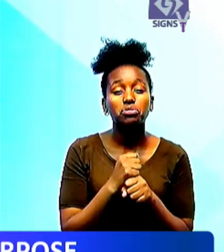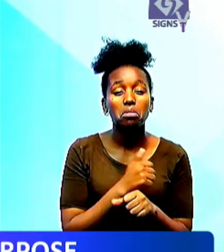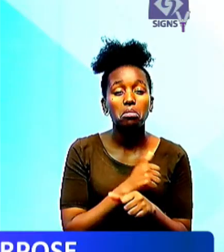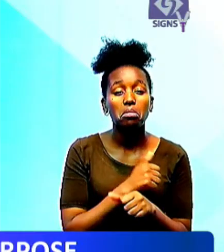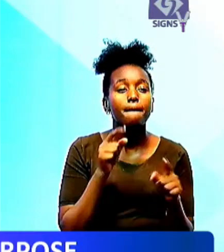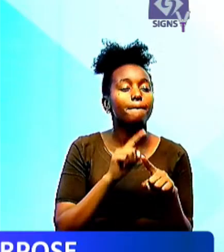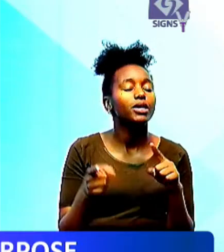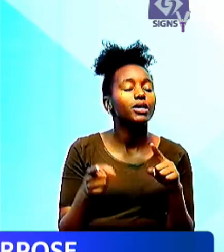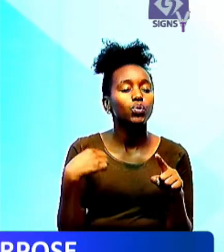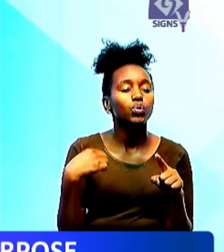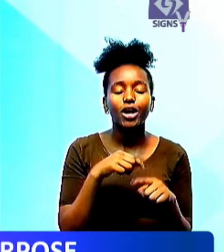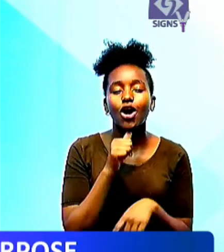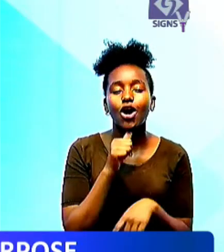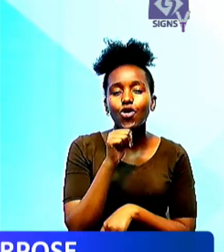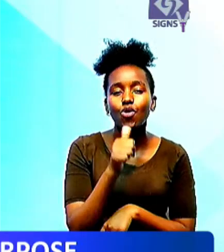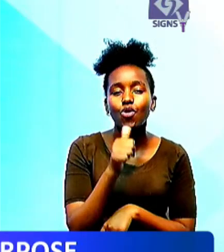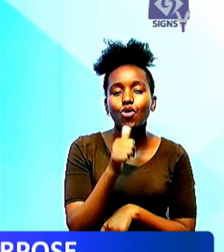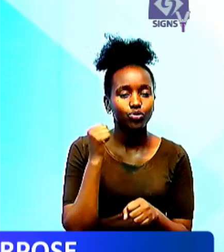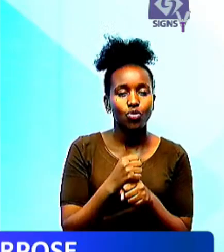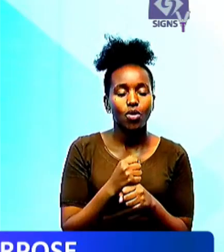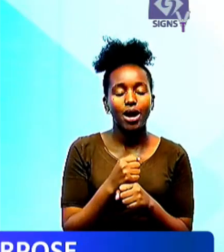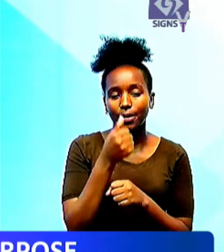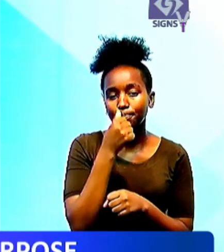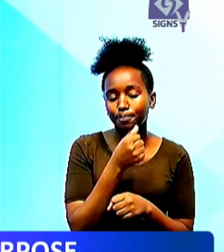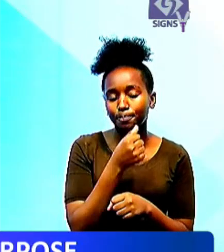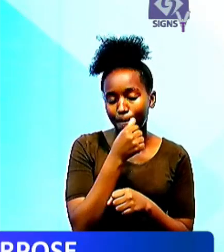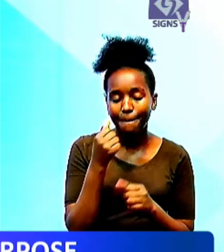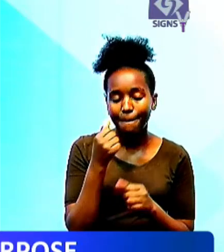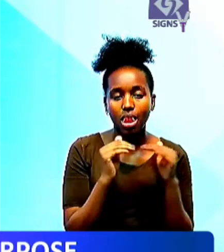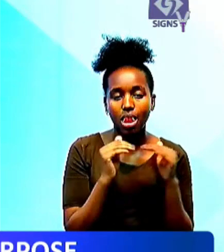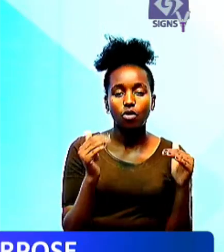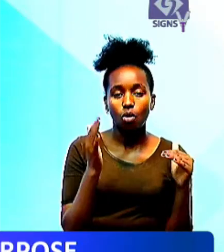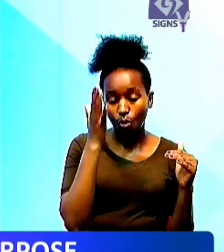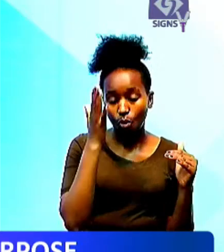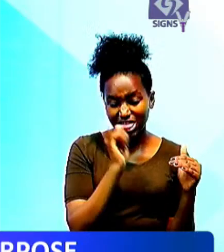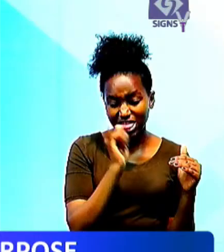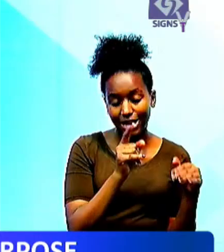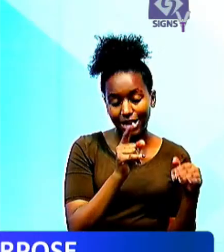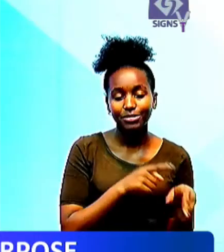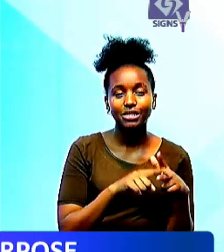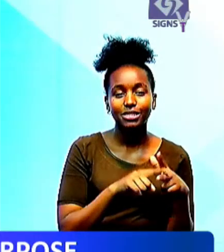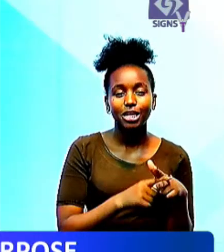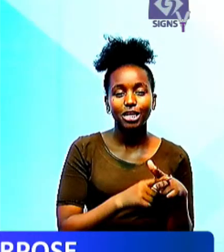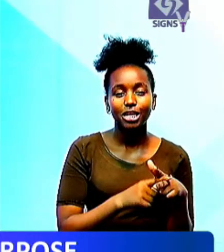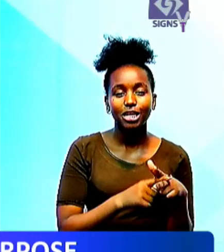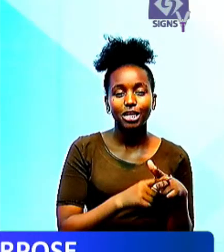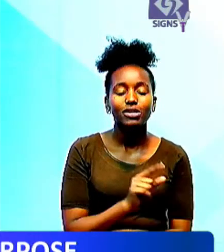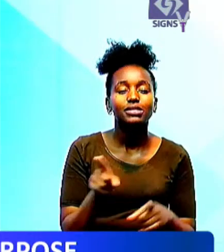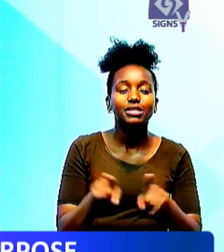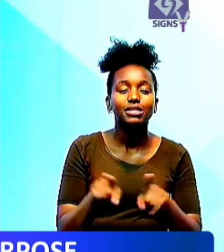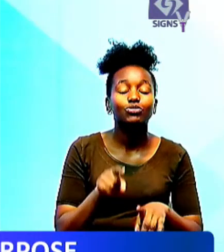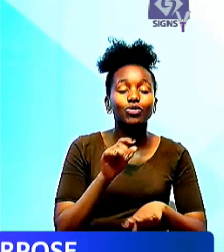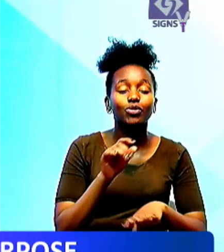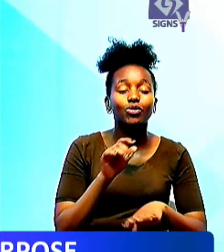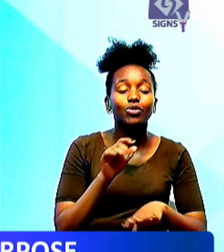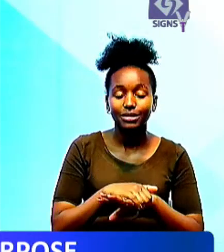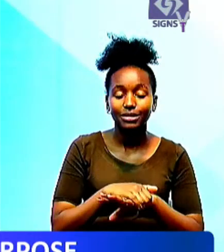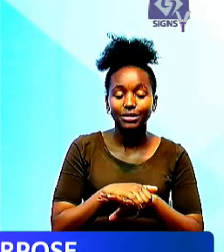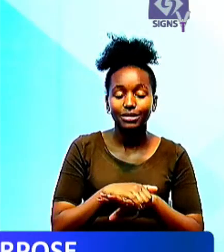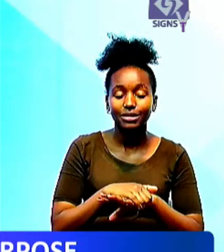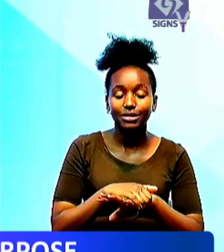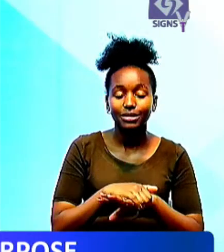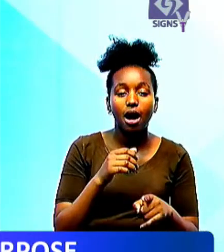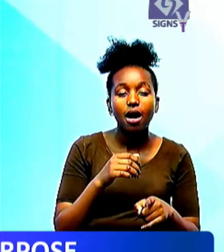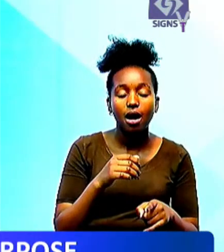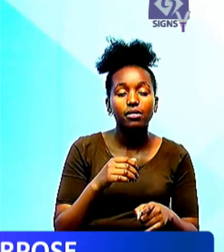it as at a private level. It was a subsidiary of the Centum Group. We had to get a license from the Capital Market Authority to operate as